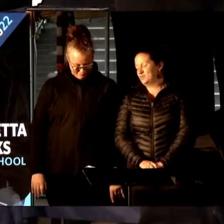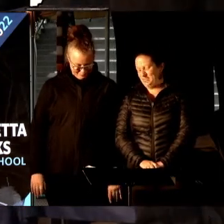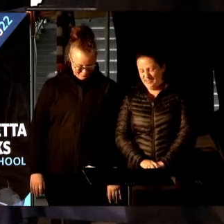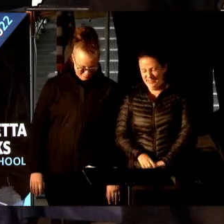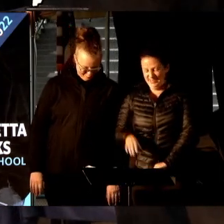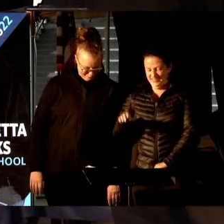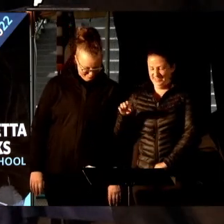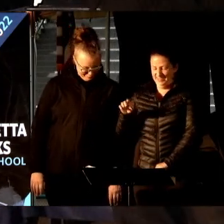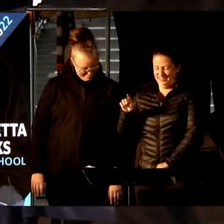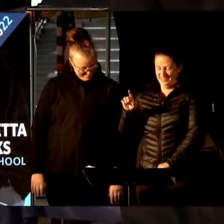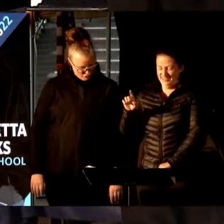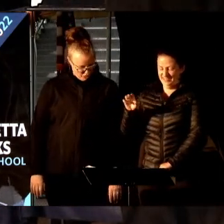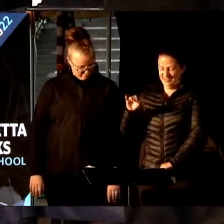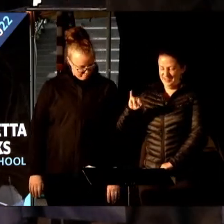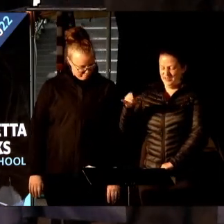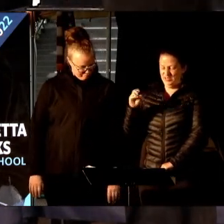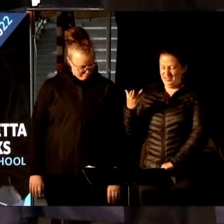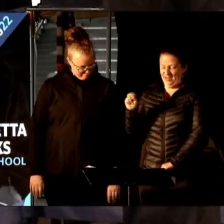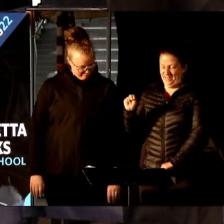John Chechka.